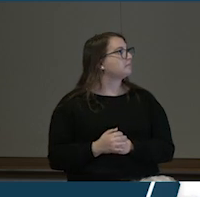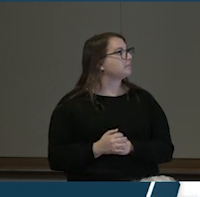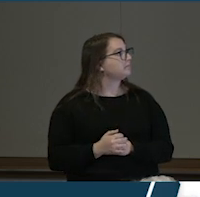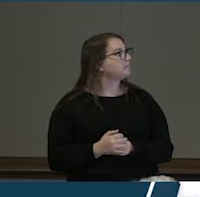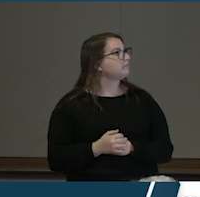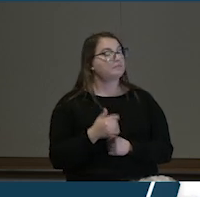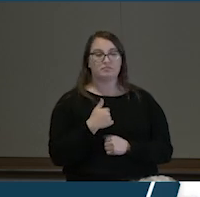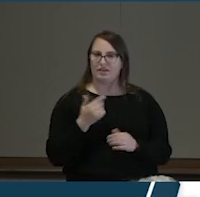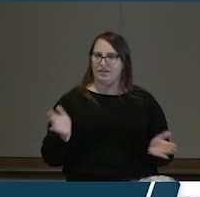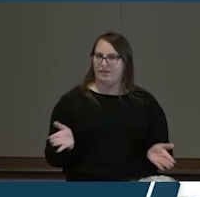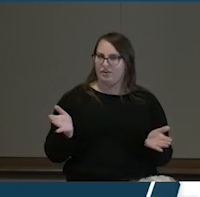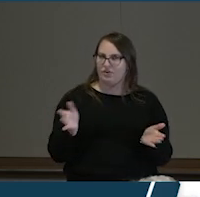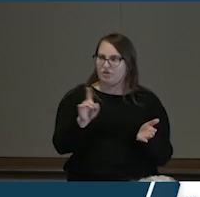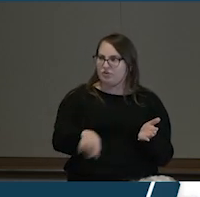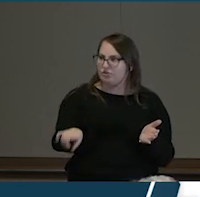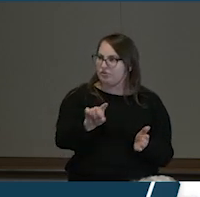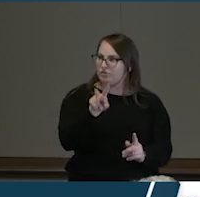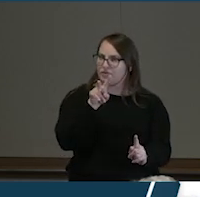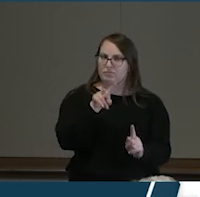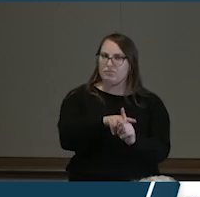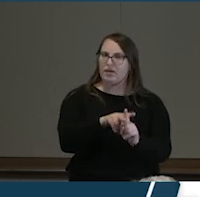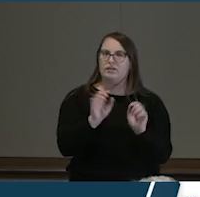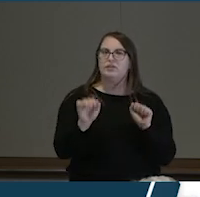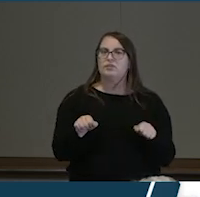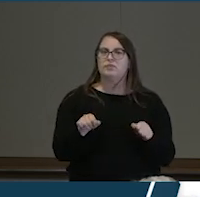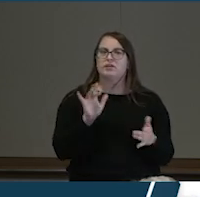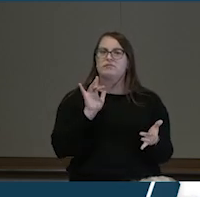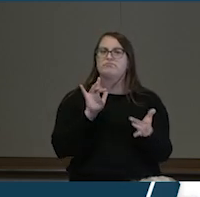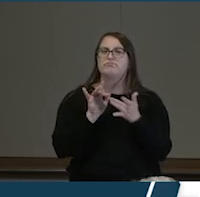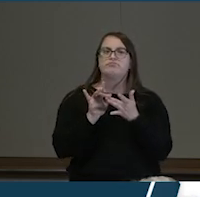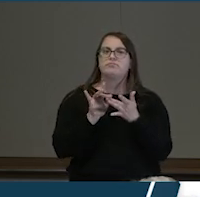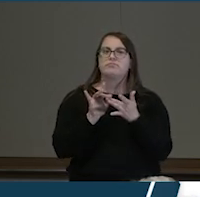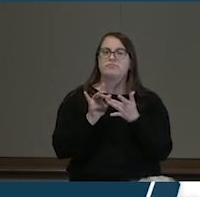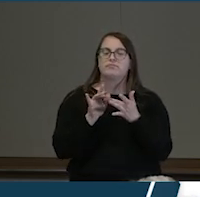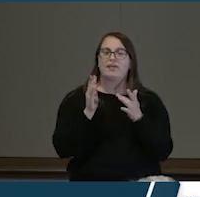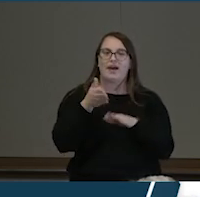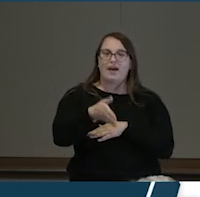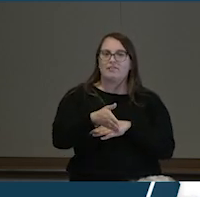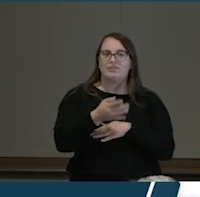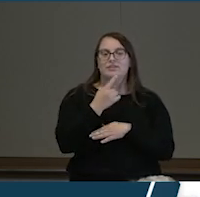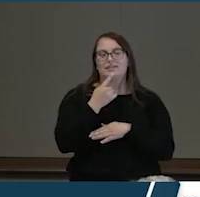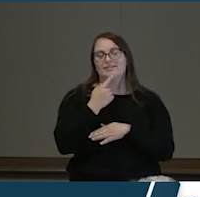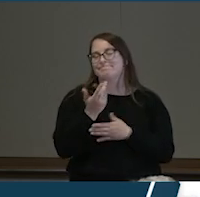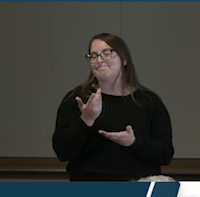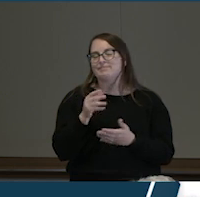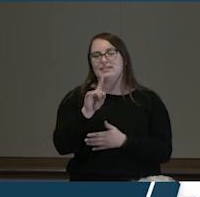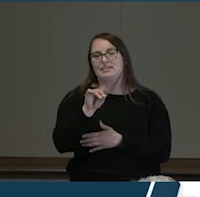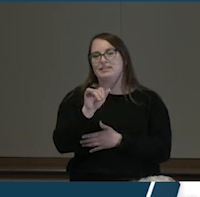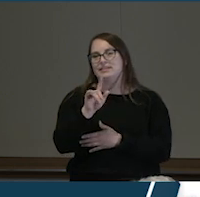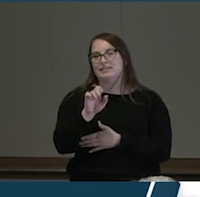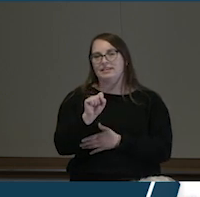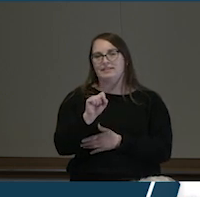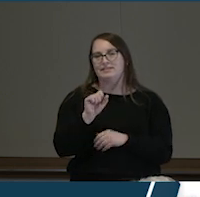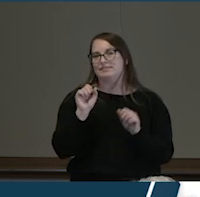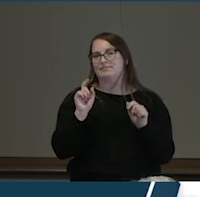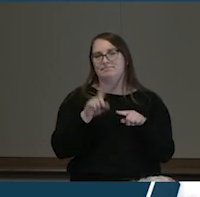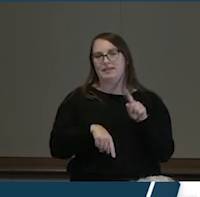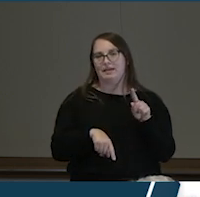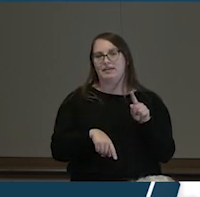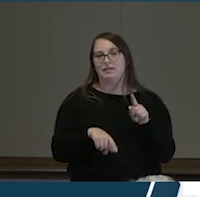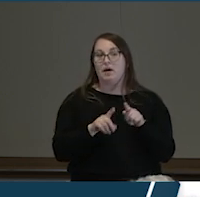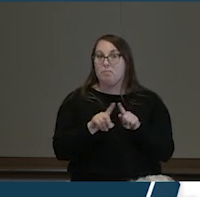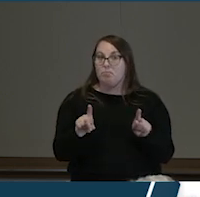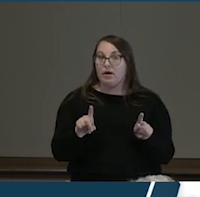You can always contact me after and go, you know what, I looked at the dates and I can't swing it. That's fine, then we take you off. But